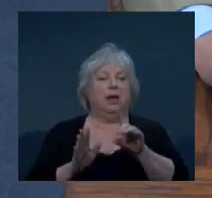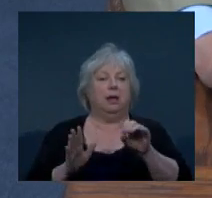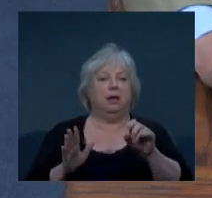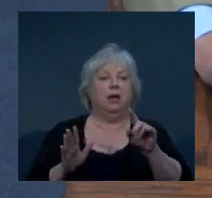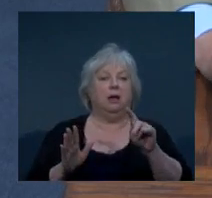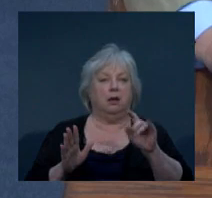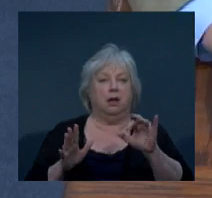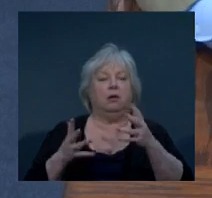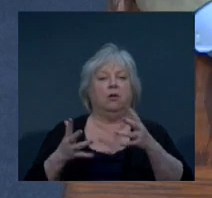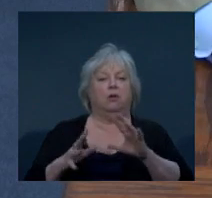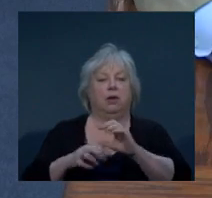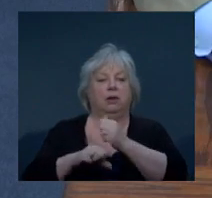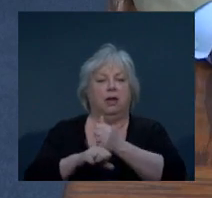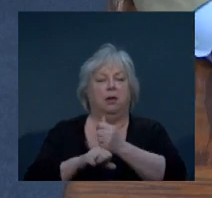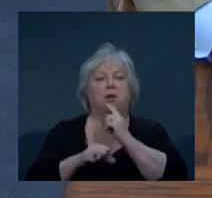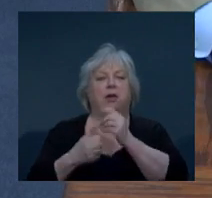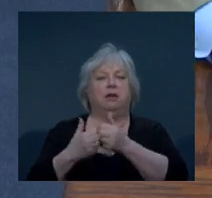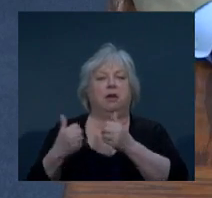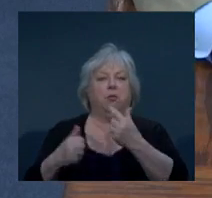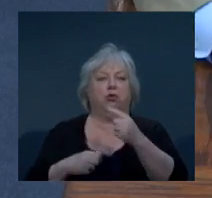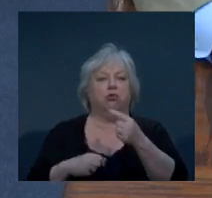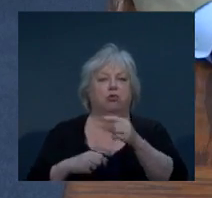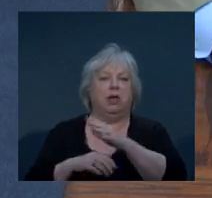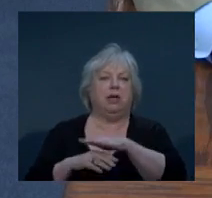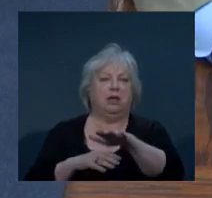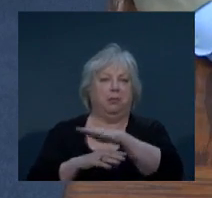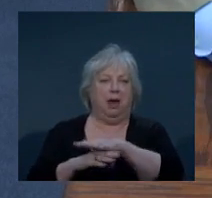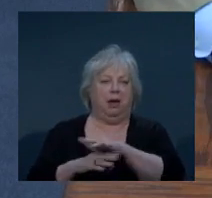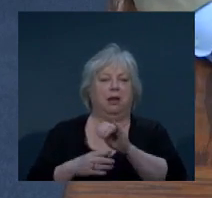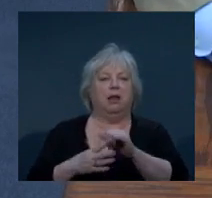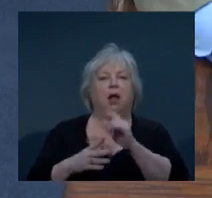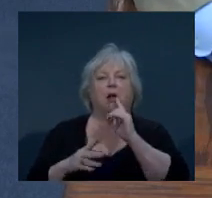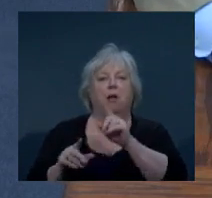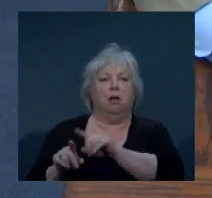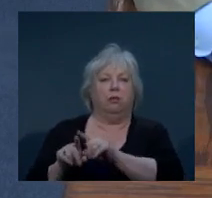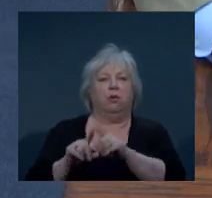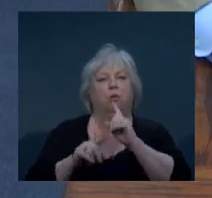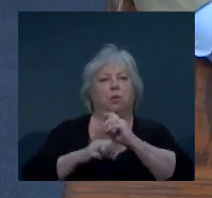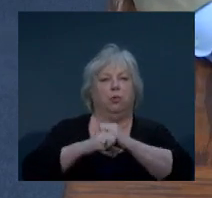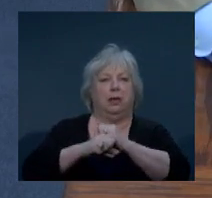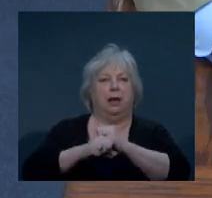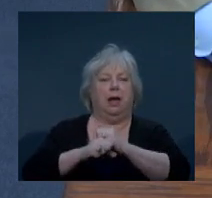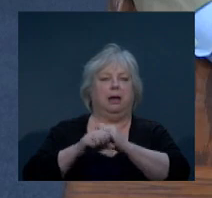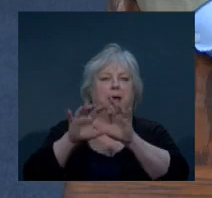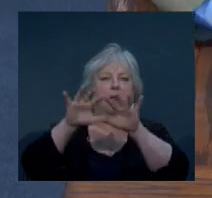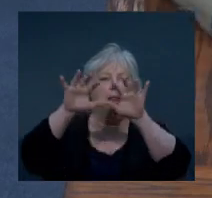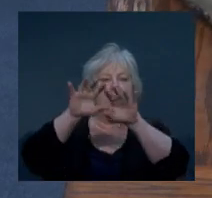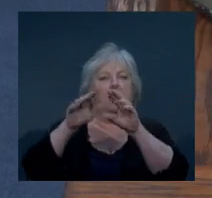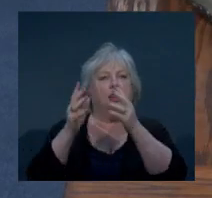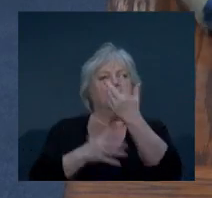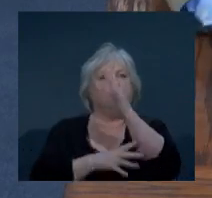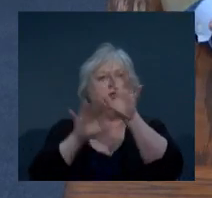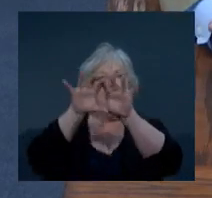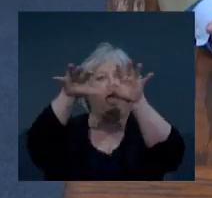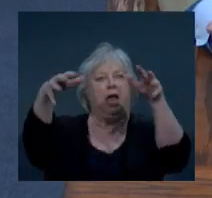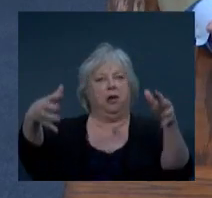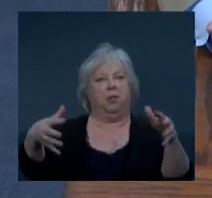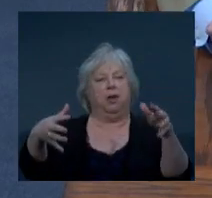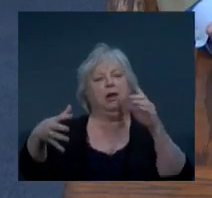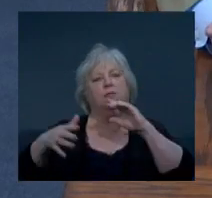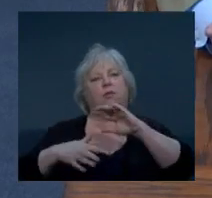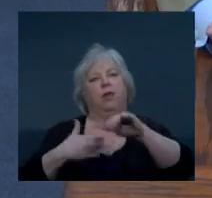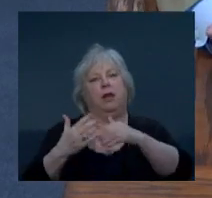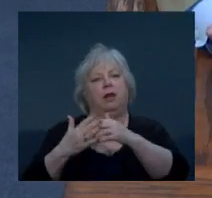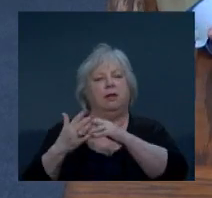Deltic has established a separate green space which will also protect the canopy for the entire length of